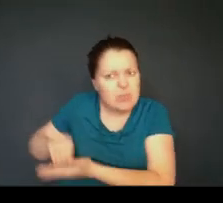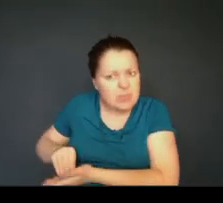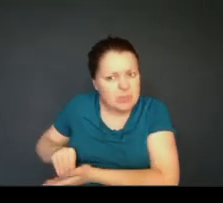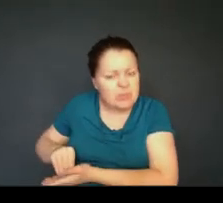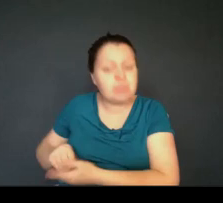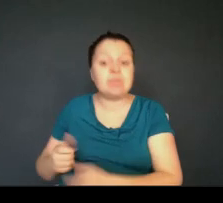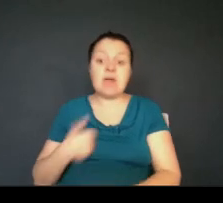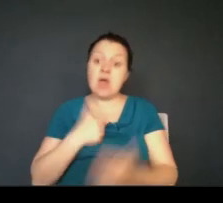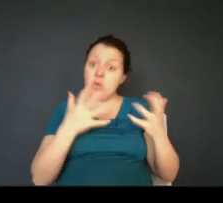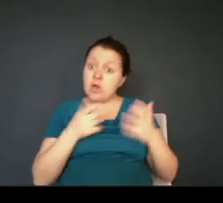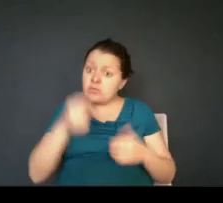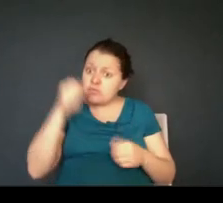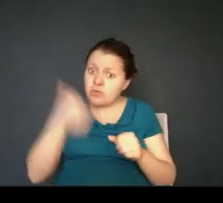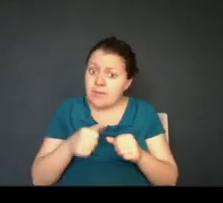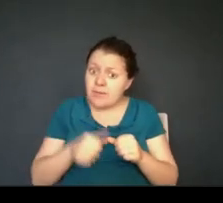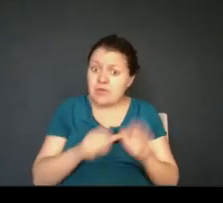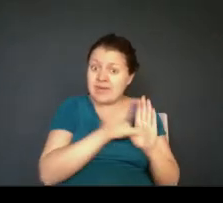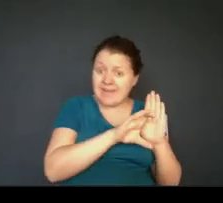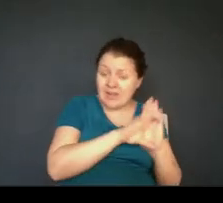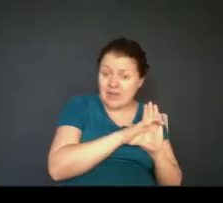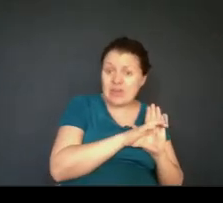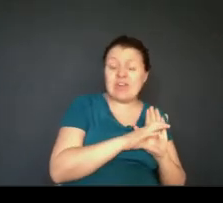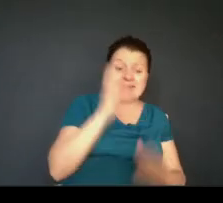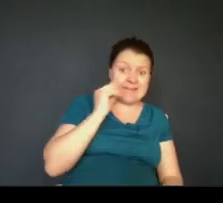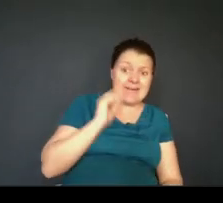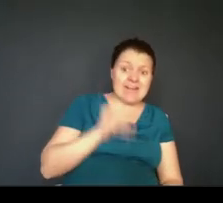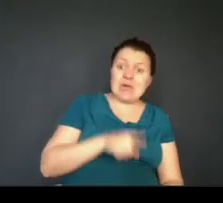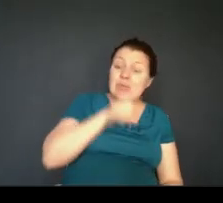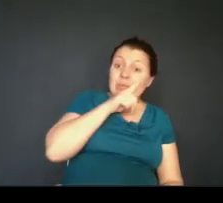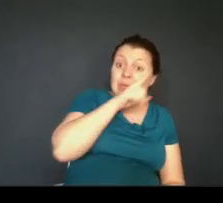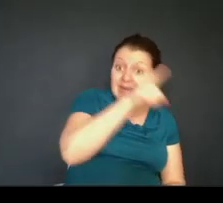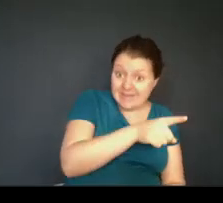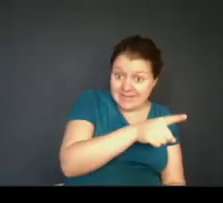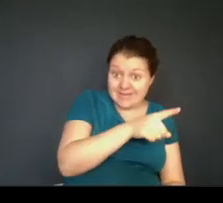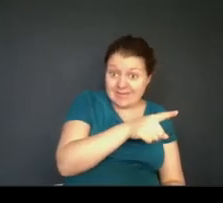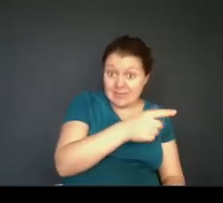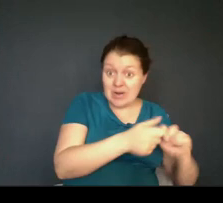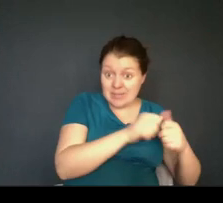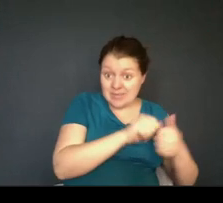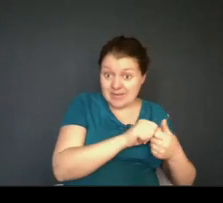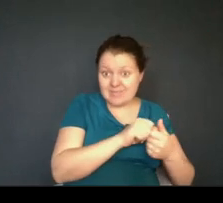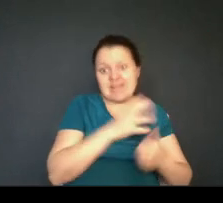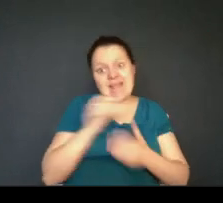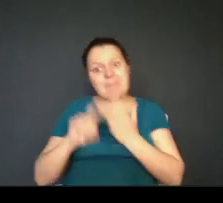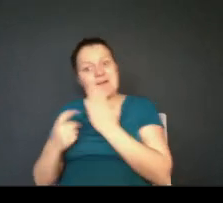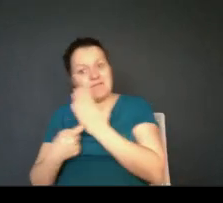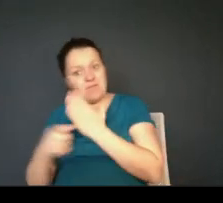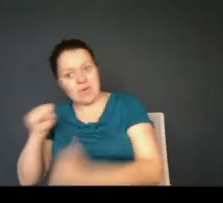and metaphorical problems, and that as they solve them, they learn lessons, and these can help us